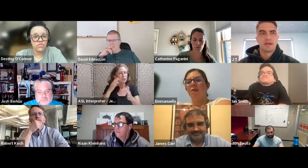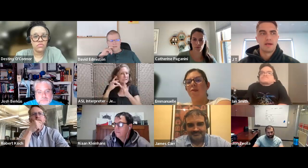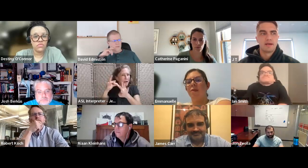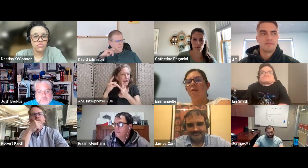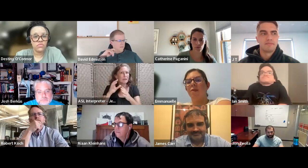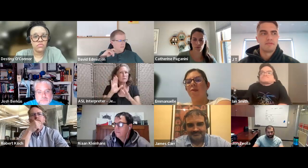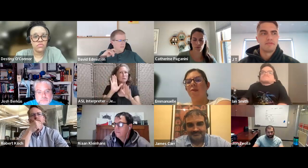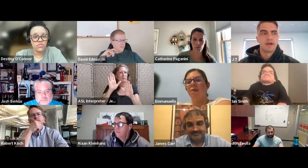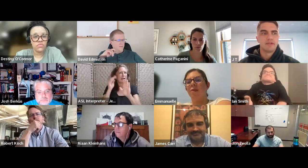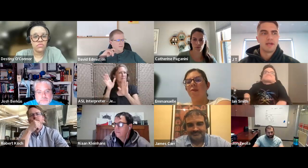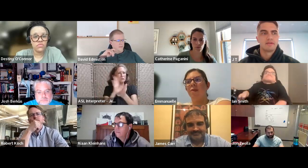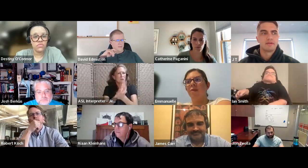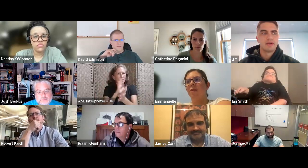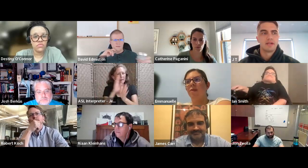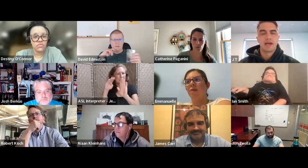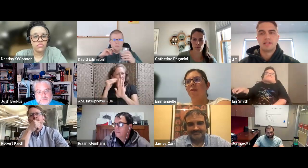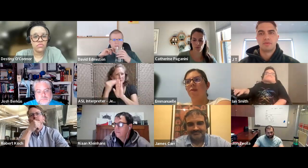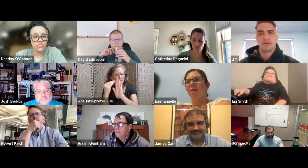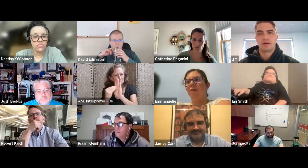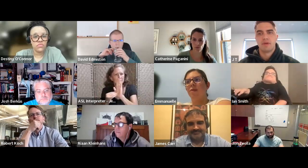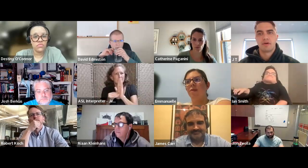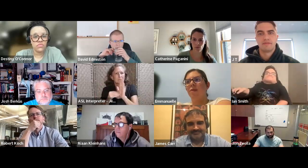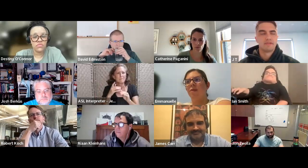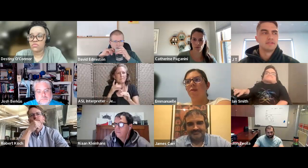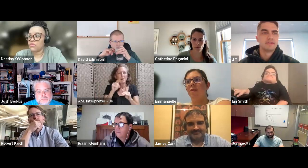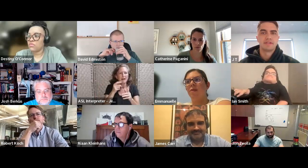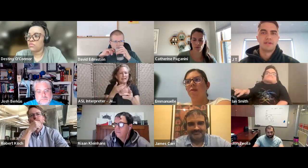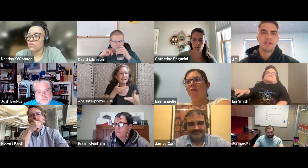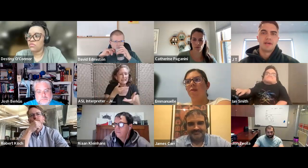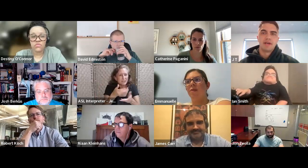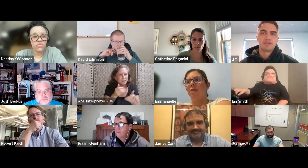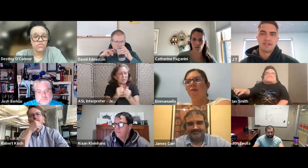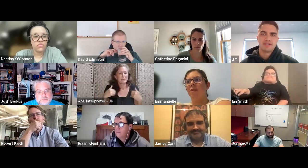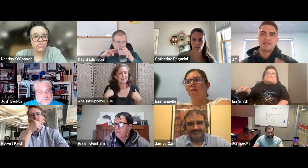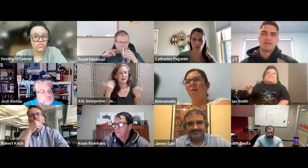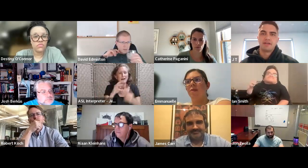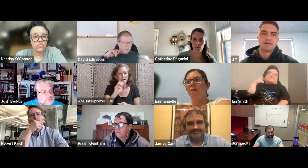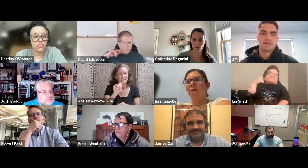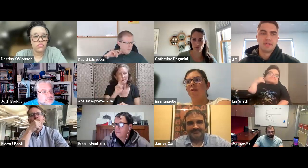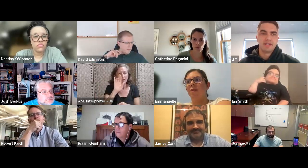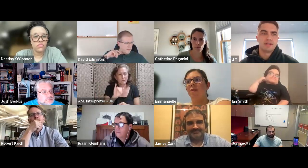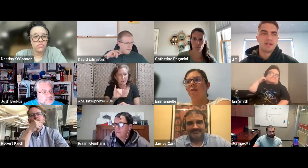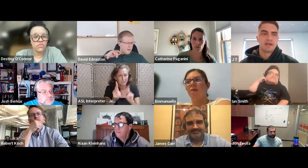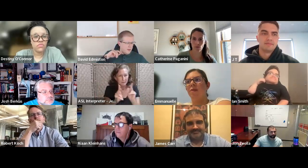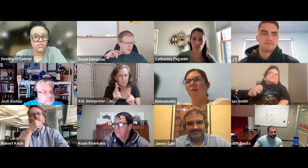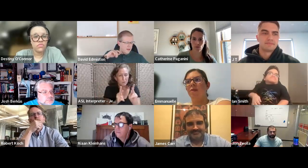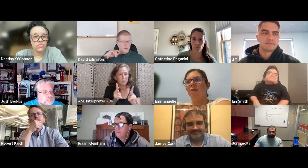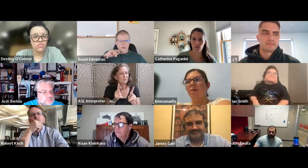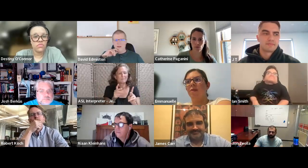documentation, found that engaging with young Māori, for instance, it wasn't necessarily going to be